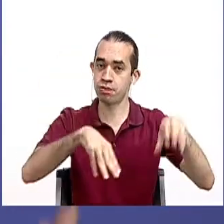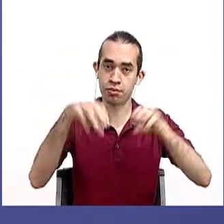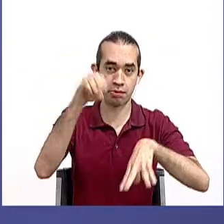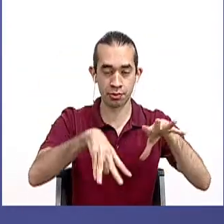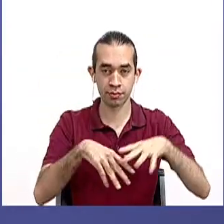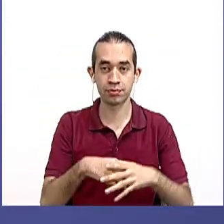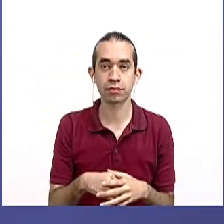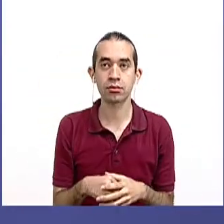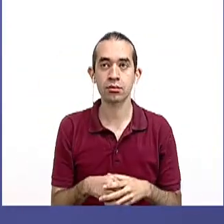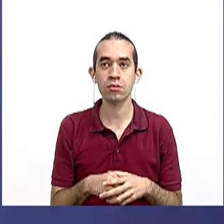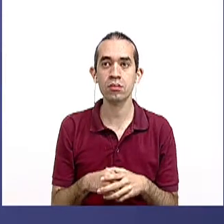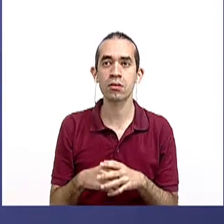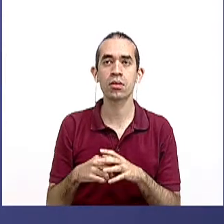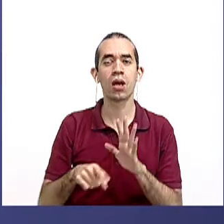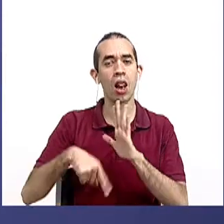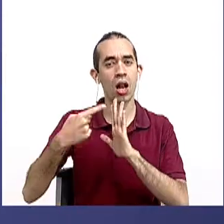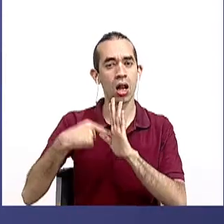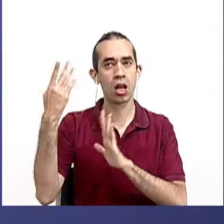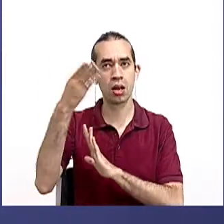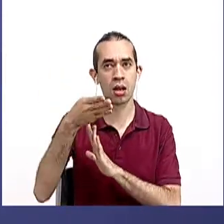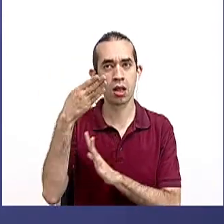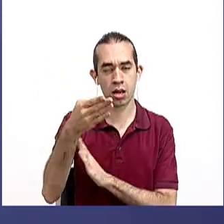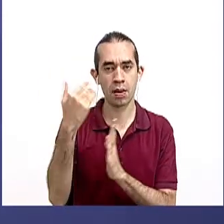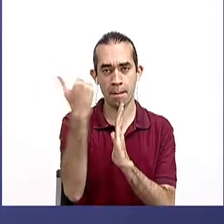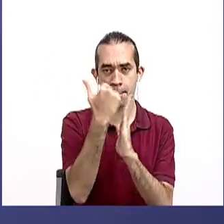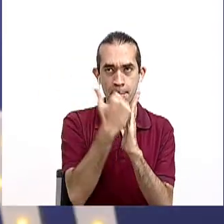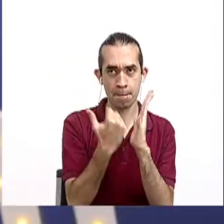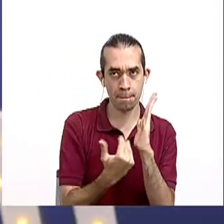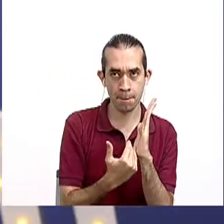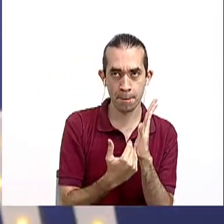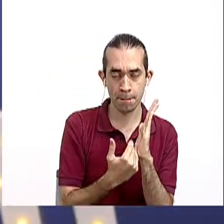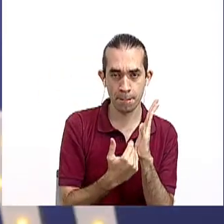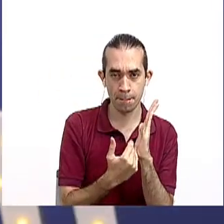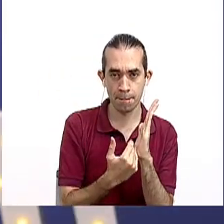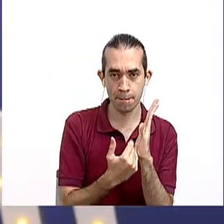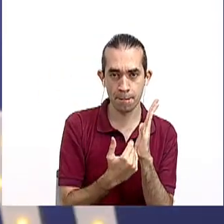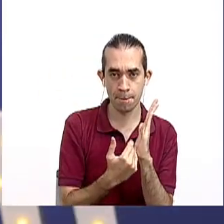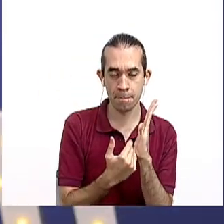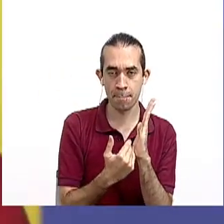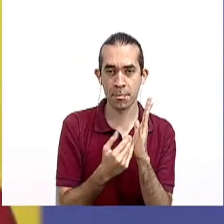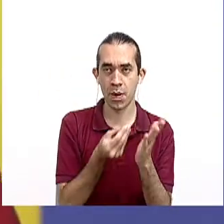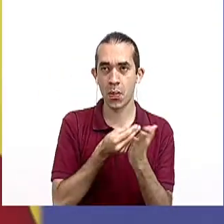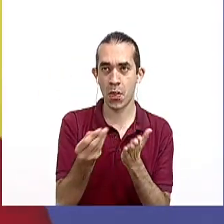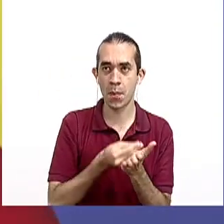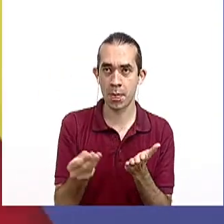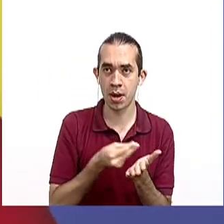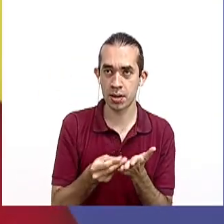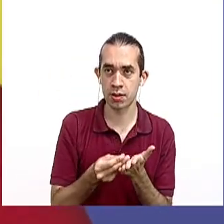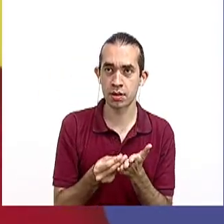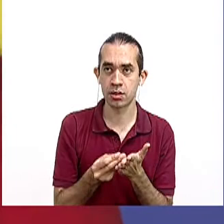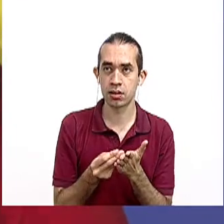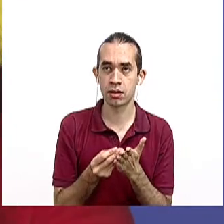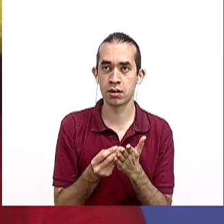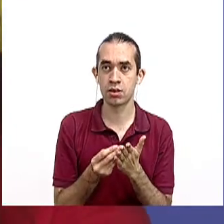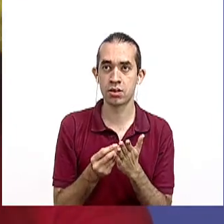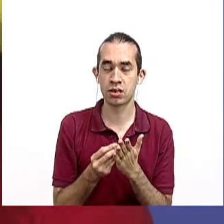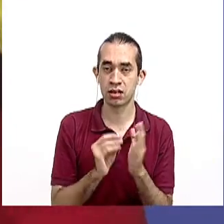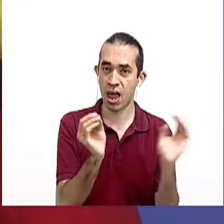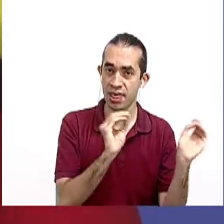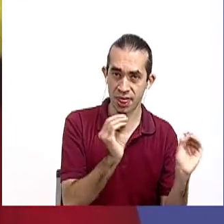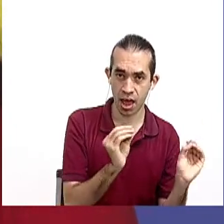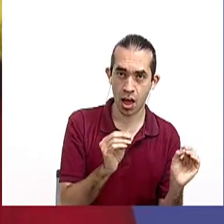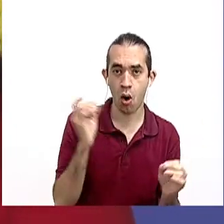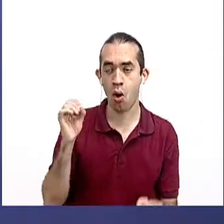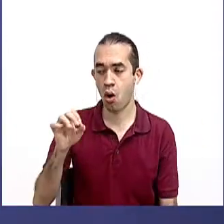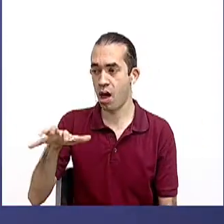How often do they go without a list of things to buy? Maybe sometimes not even a calculator